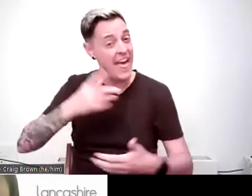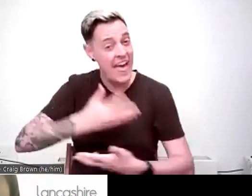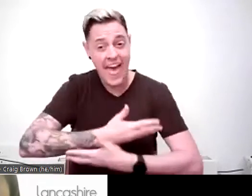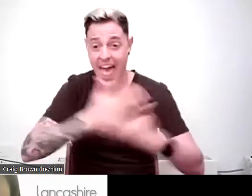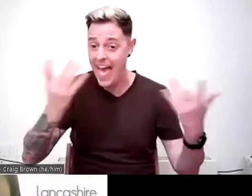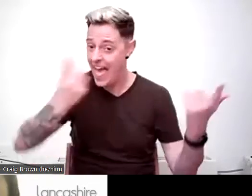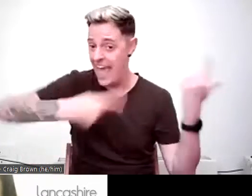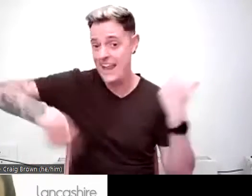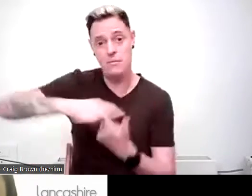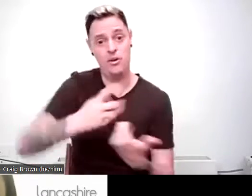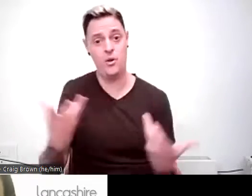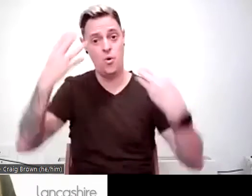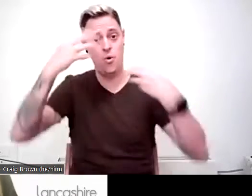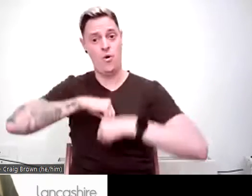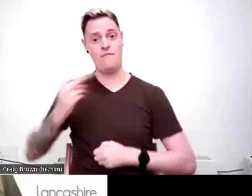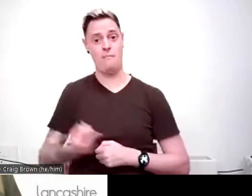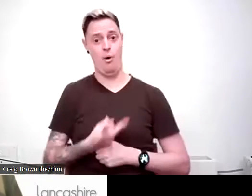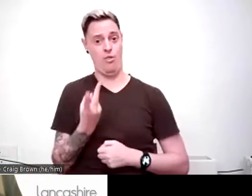basically.